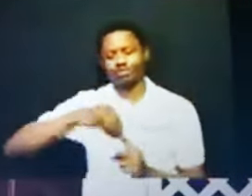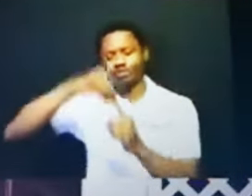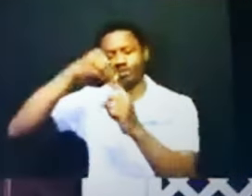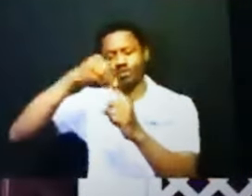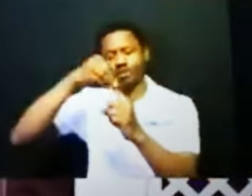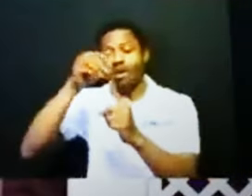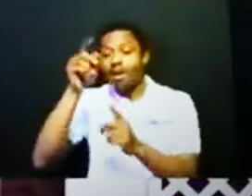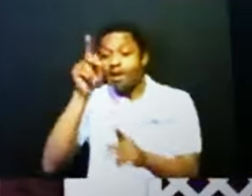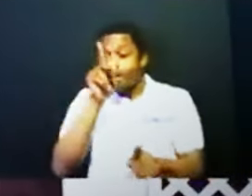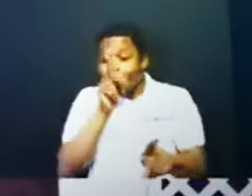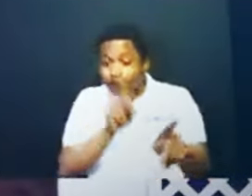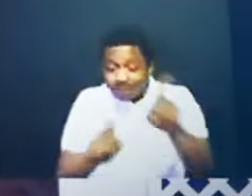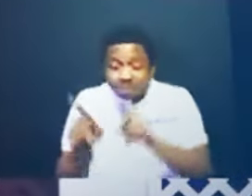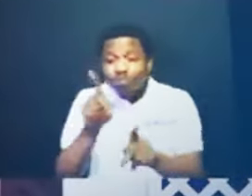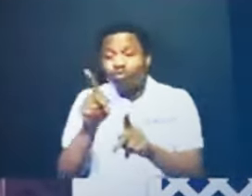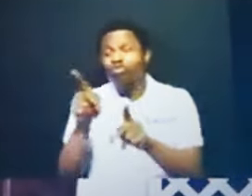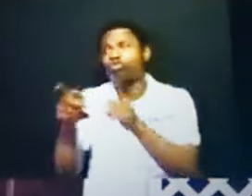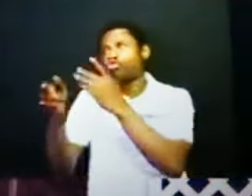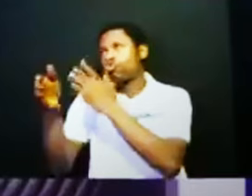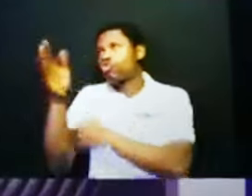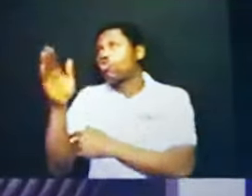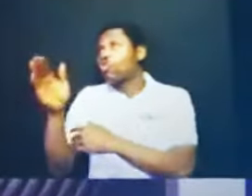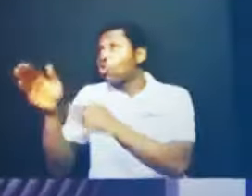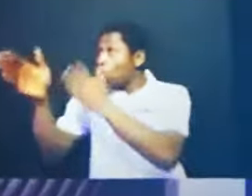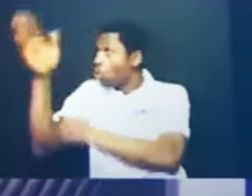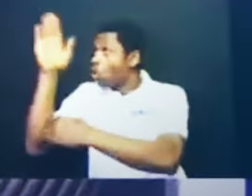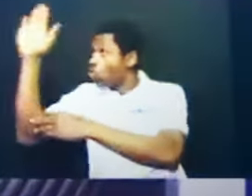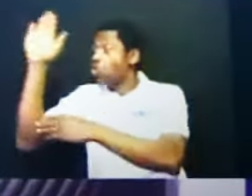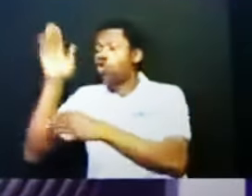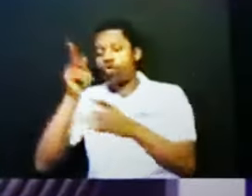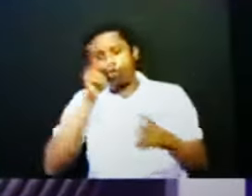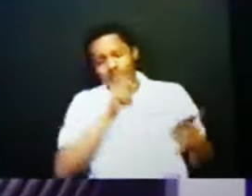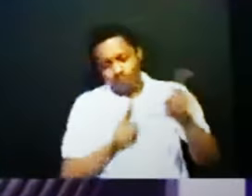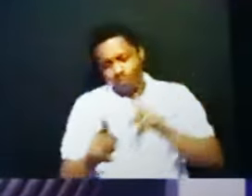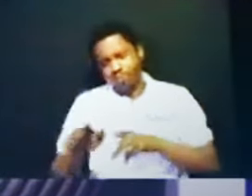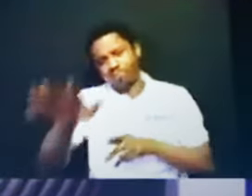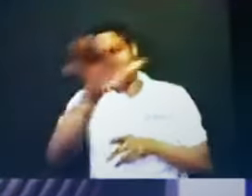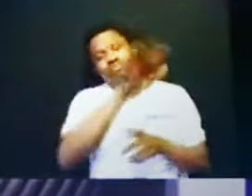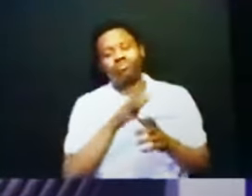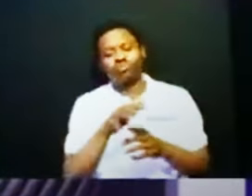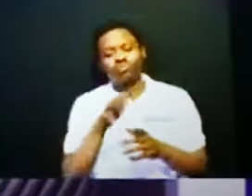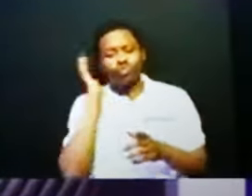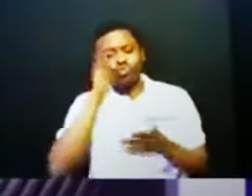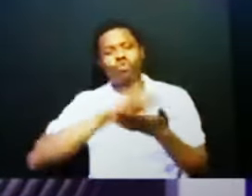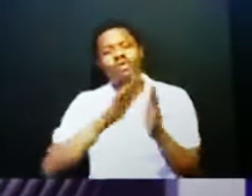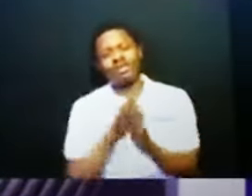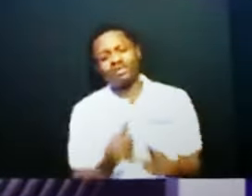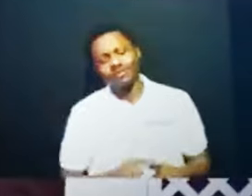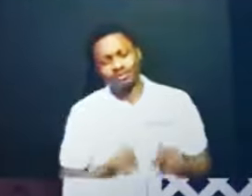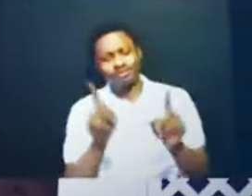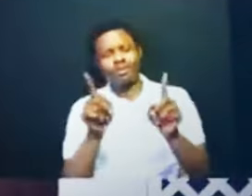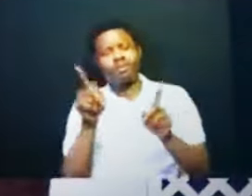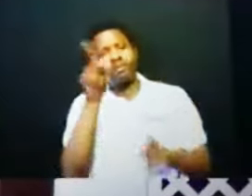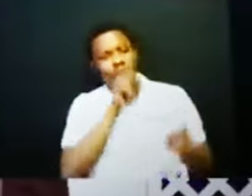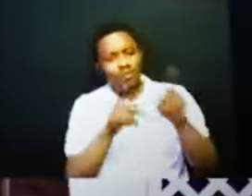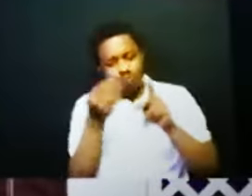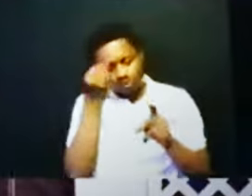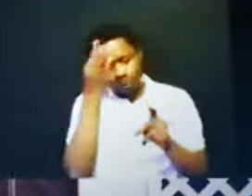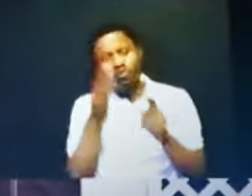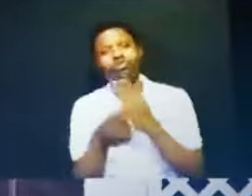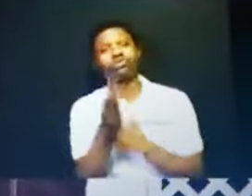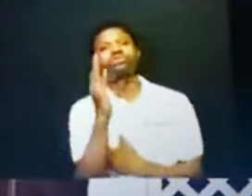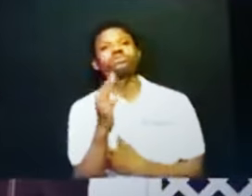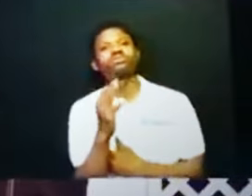people of God. We will be different. A people of God.